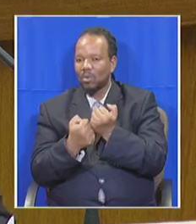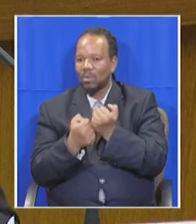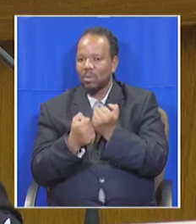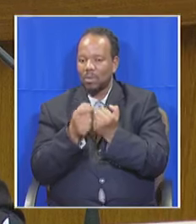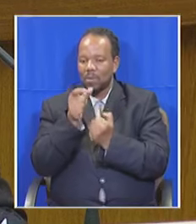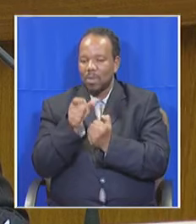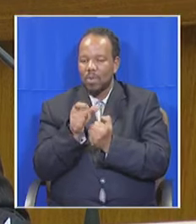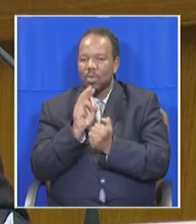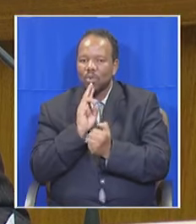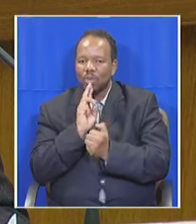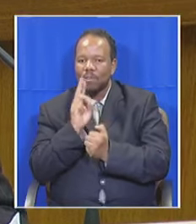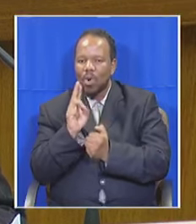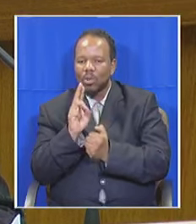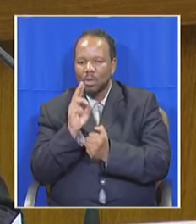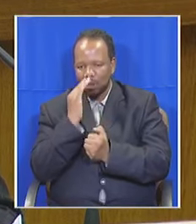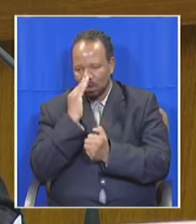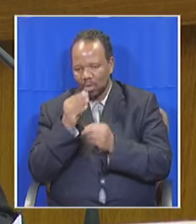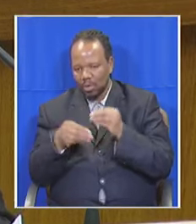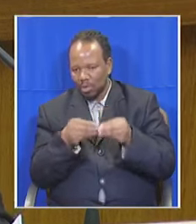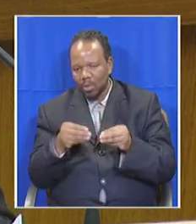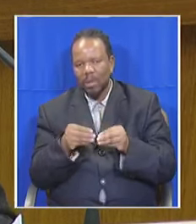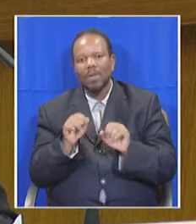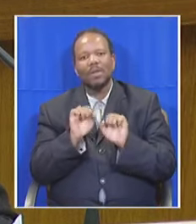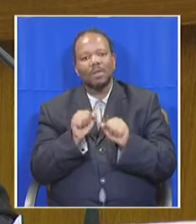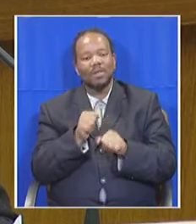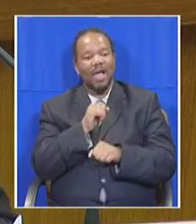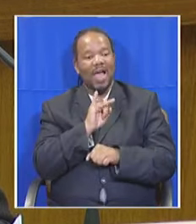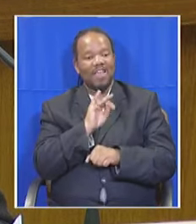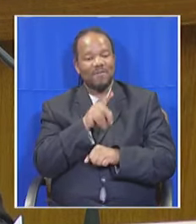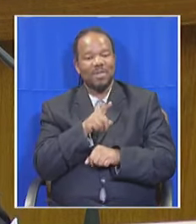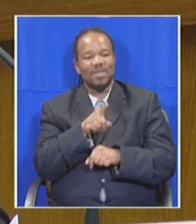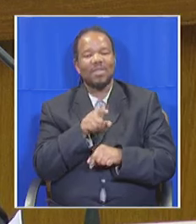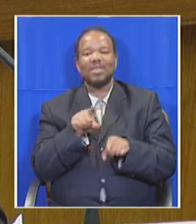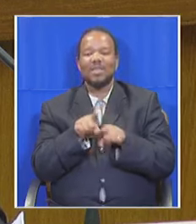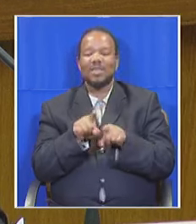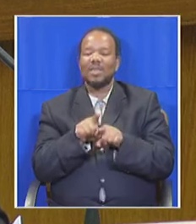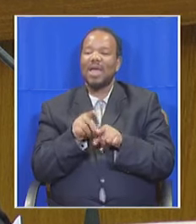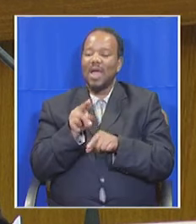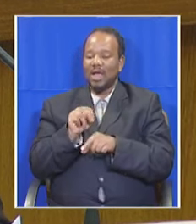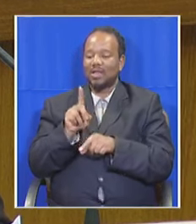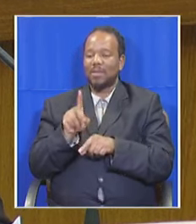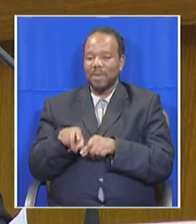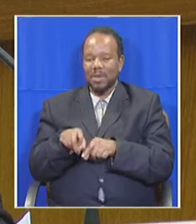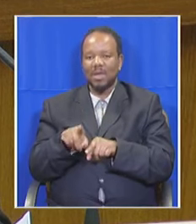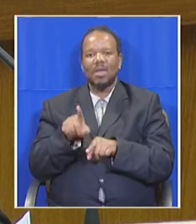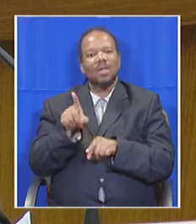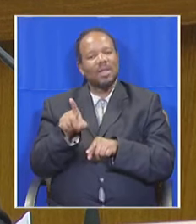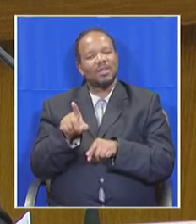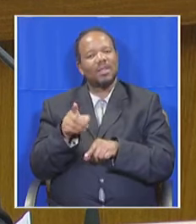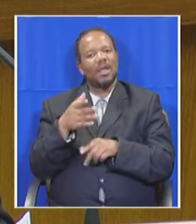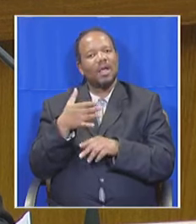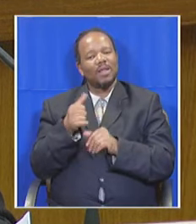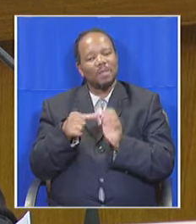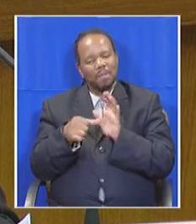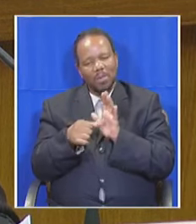protection. The IFP concurs with the NDP in its assertion that the protection of whistleblowers is key